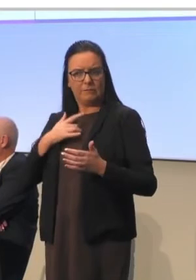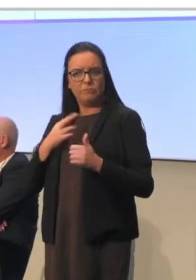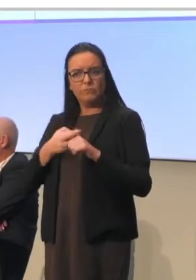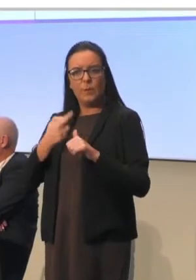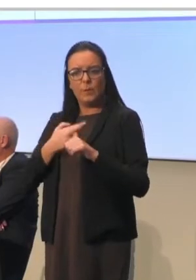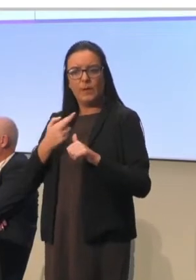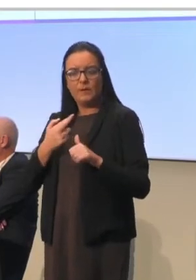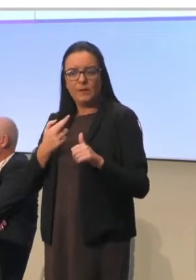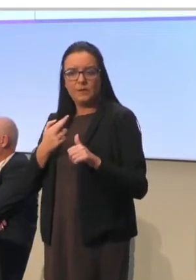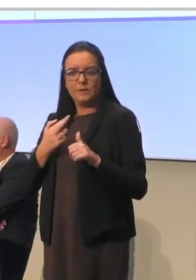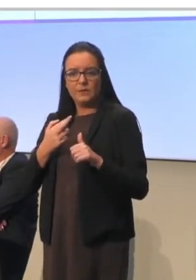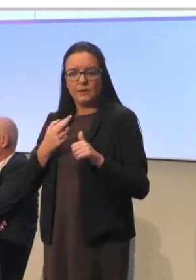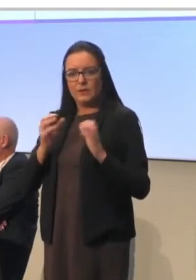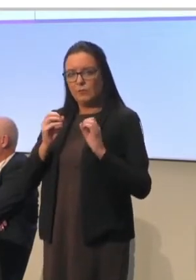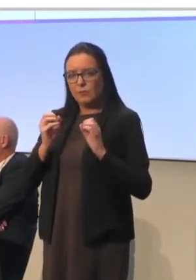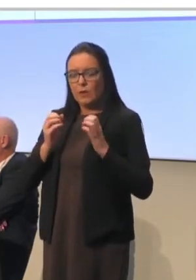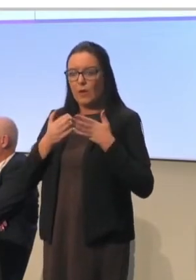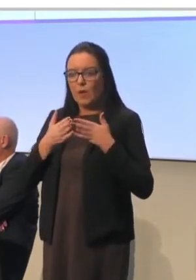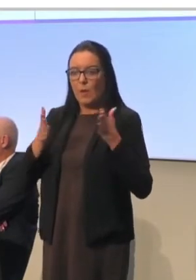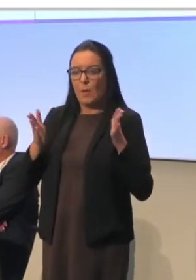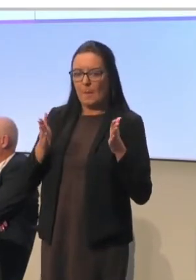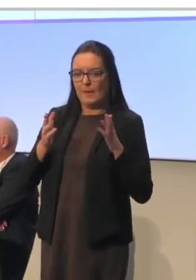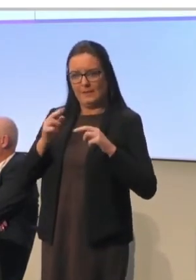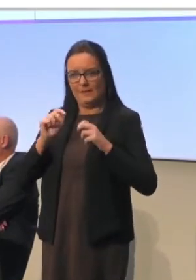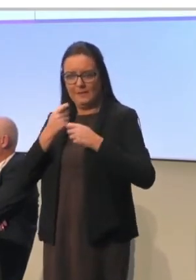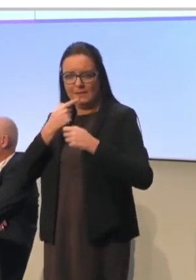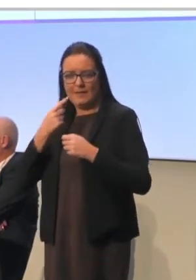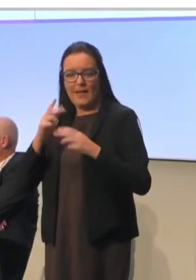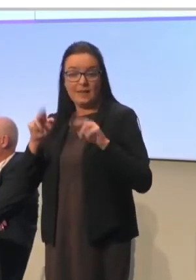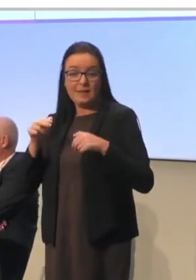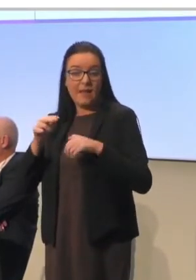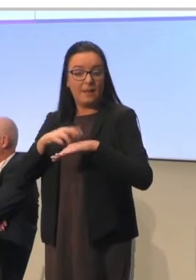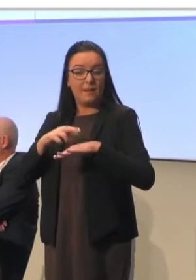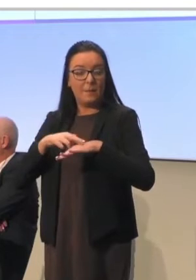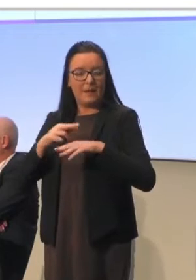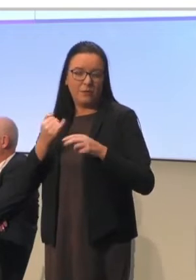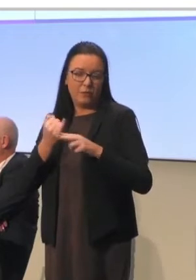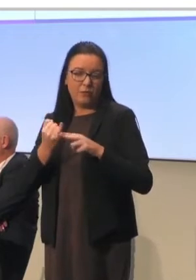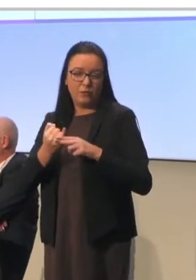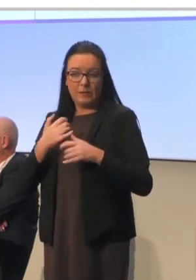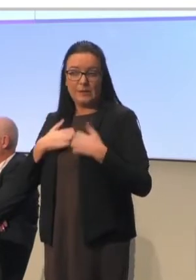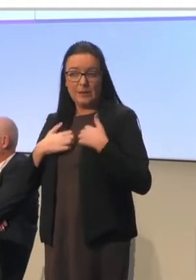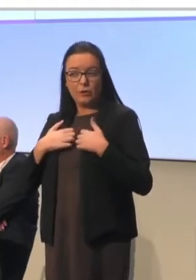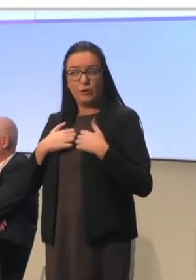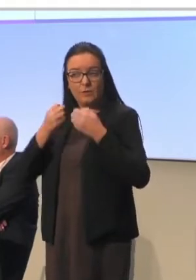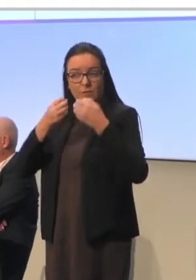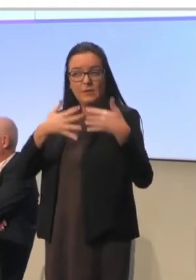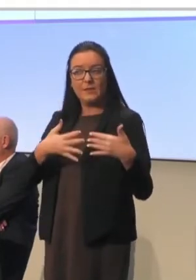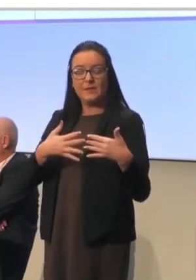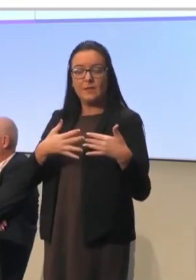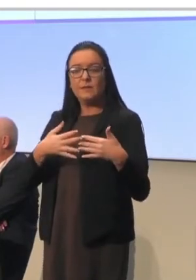didn't hold them back from feeling that it would be better than school, which I think is an interesting finding in itself. Then in terms